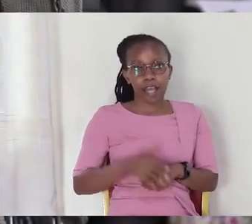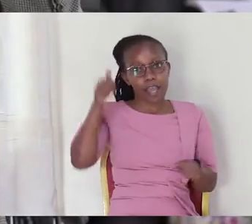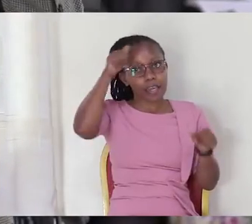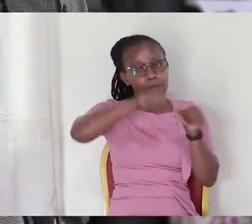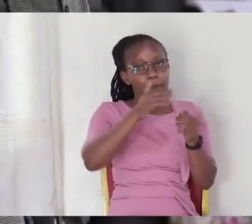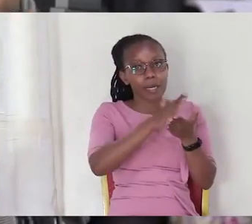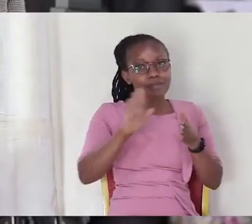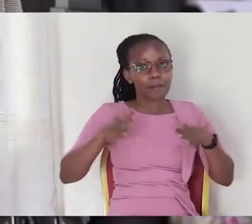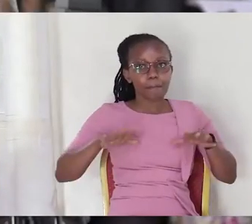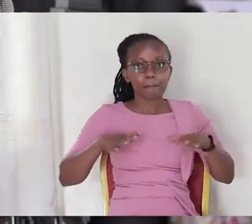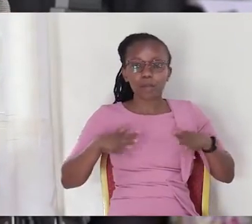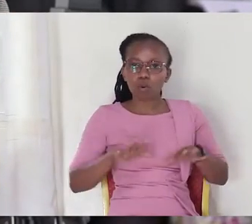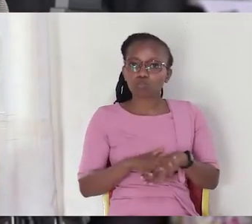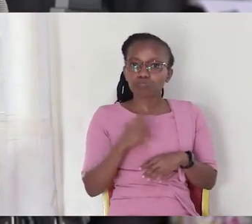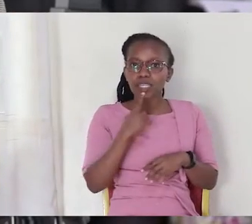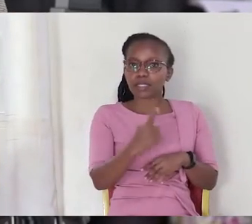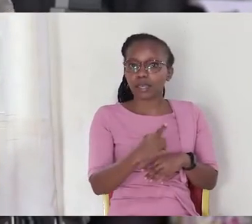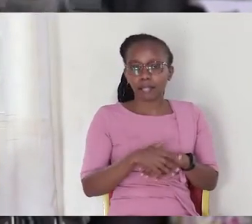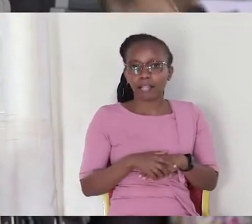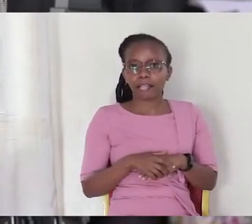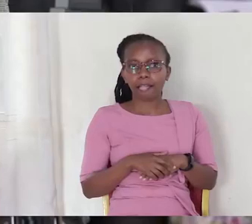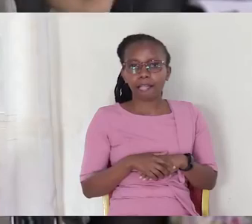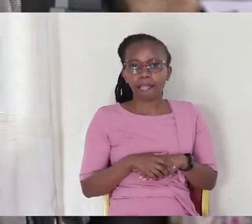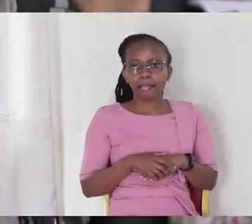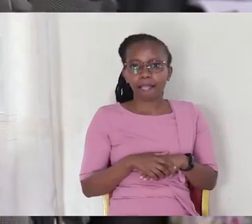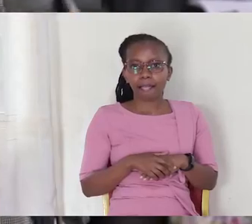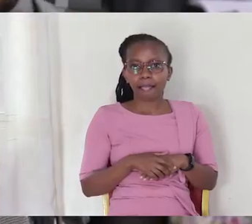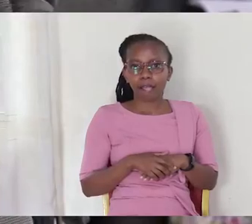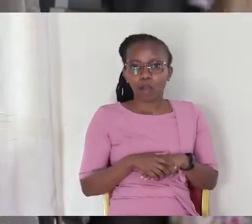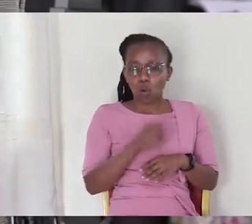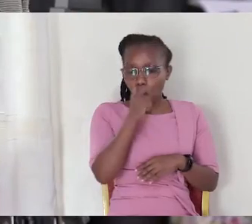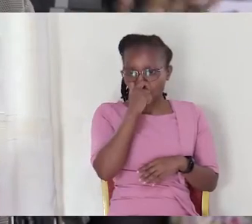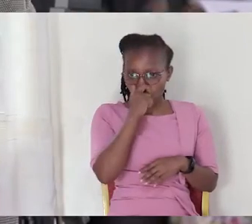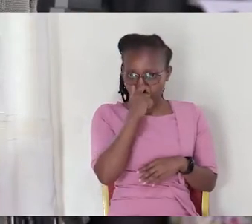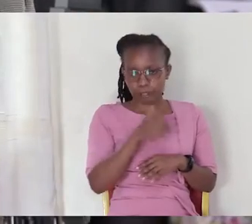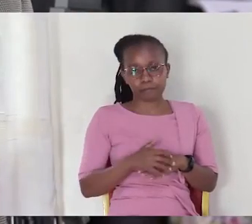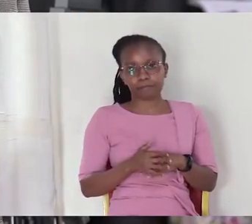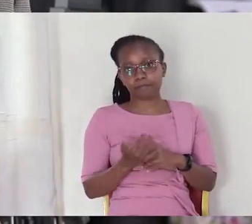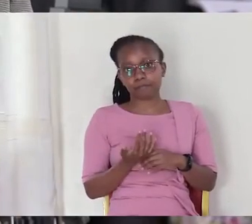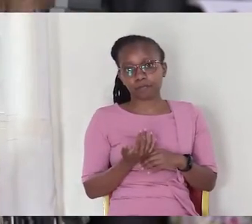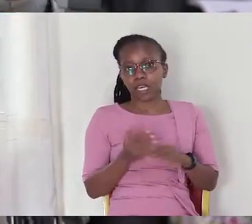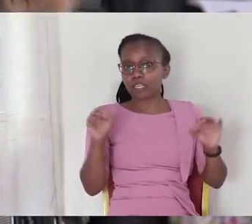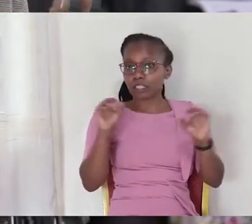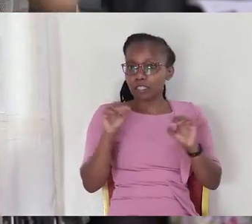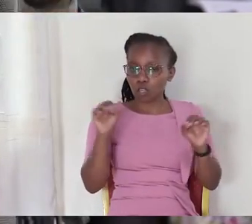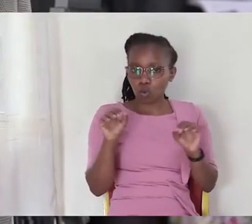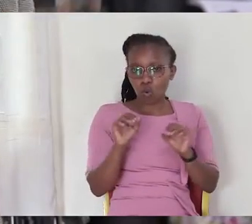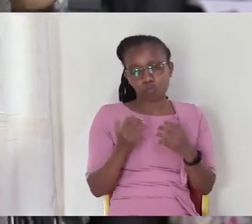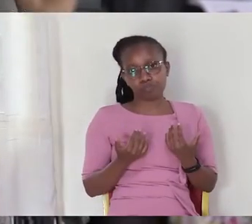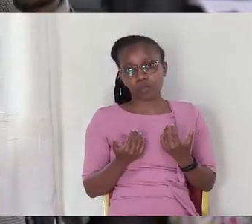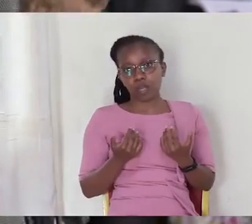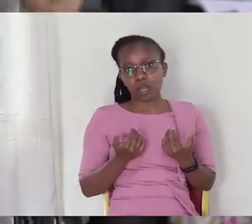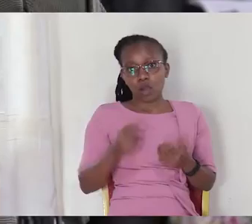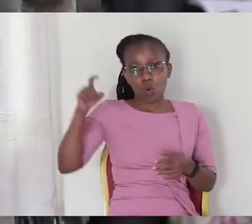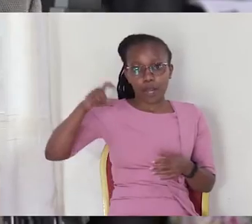of the guys who were acquitted, what they were saying, they would wish to be part of that kind of exposure again. So we need to put our